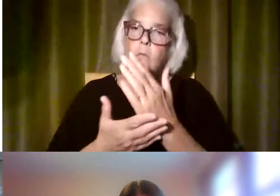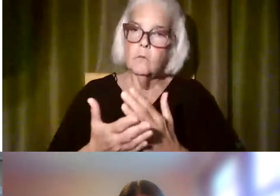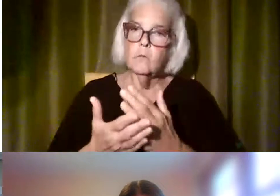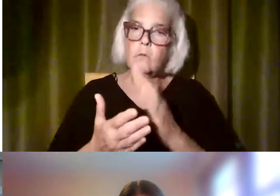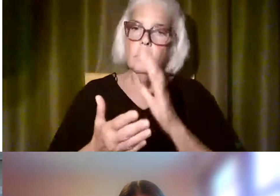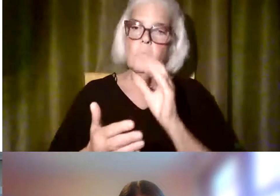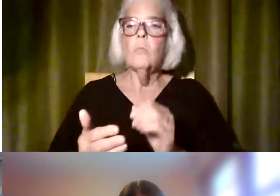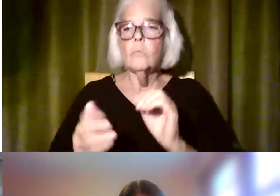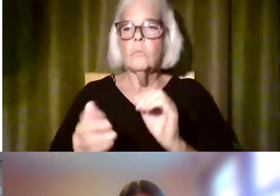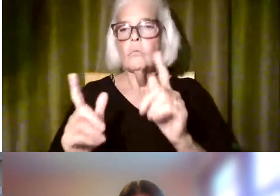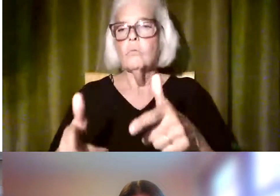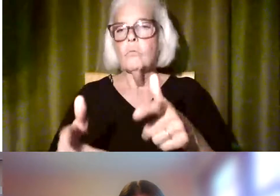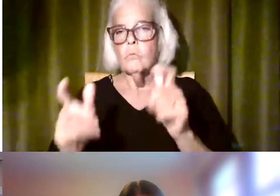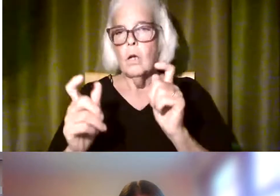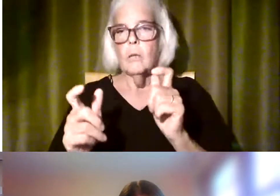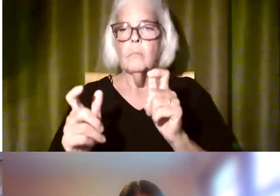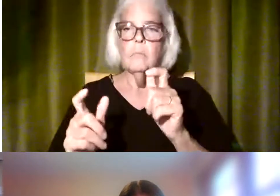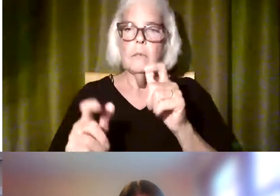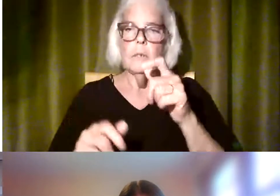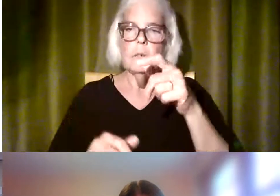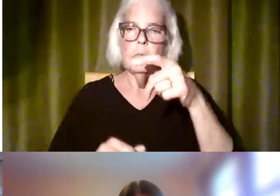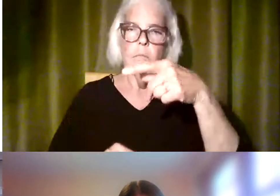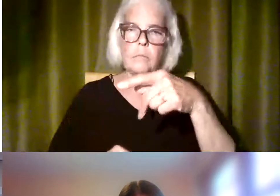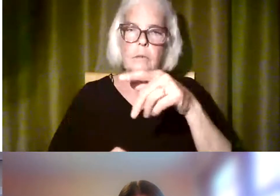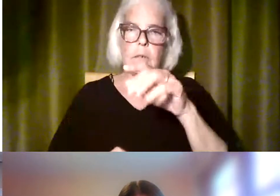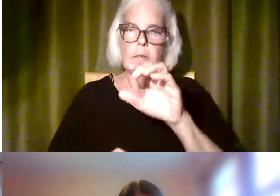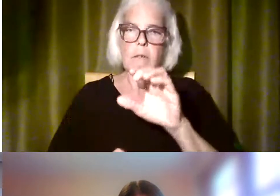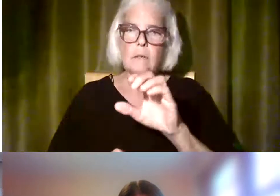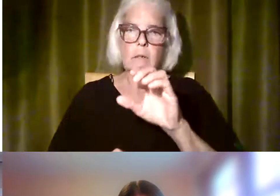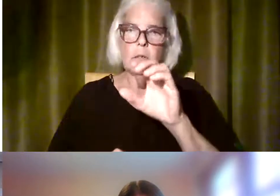it really varies depending on the equipment,